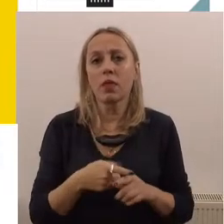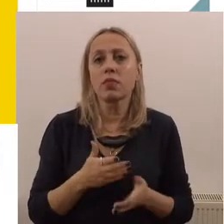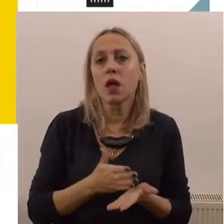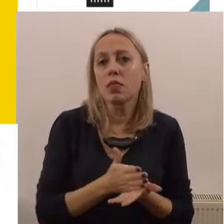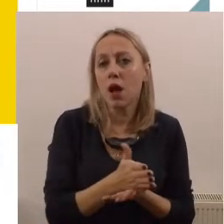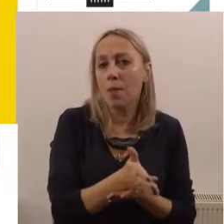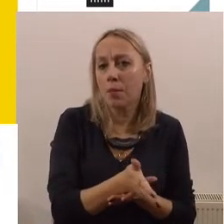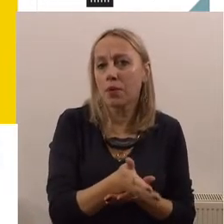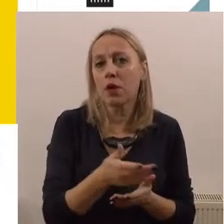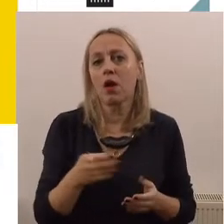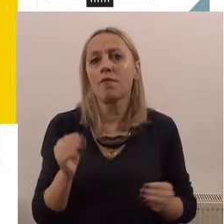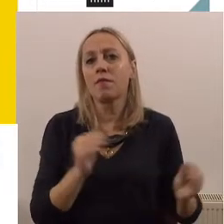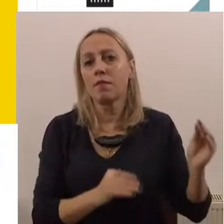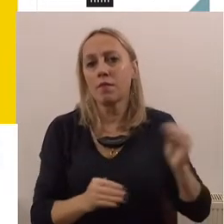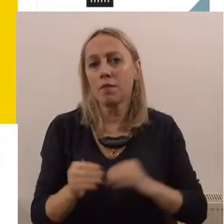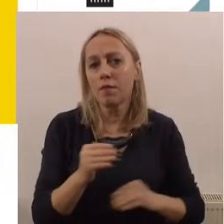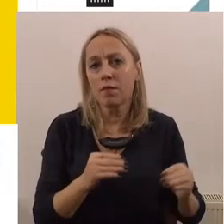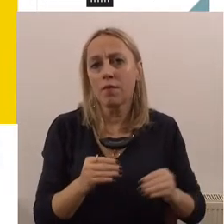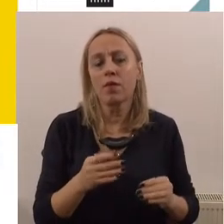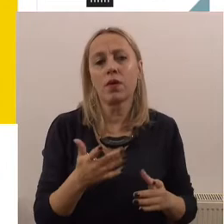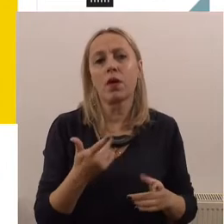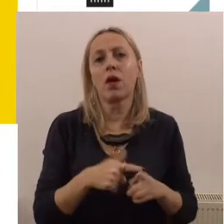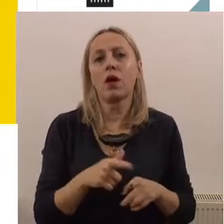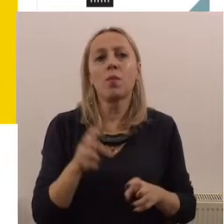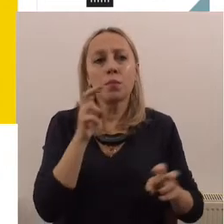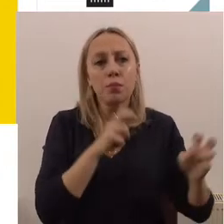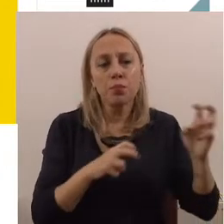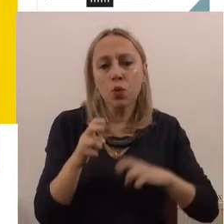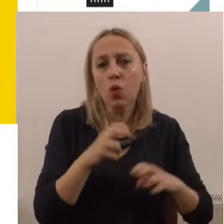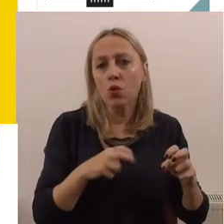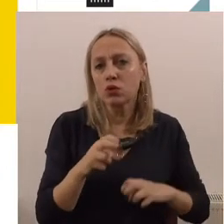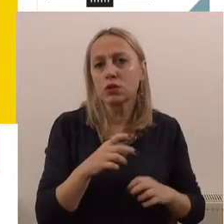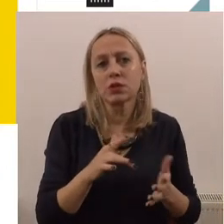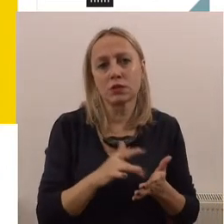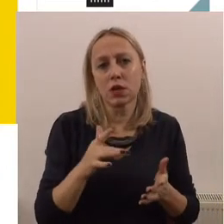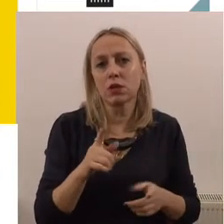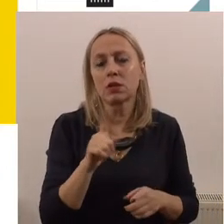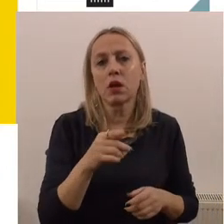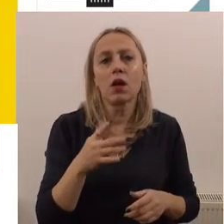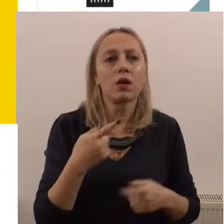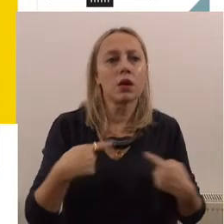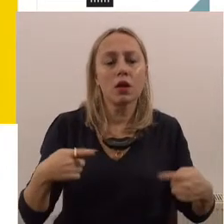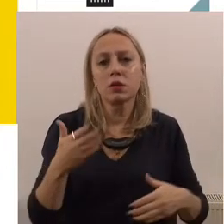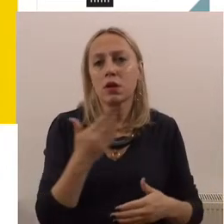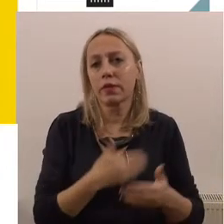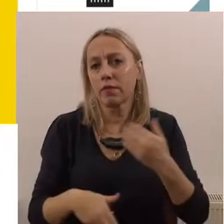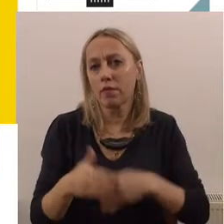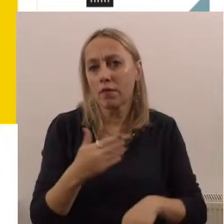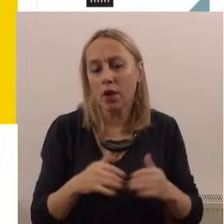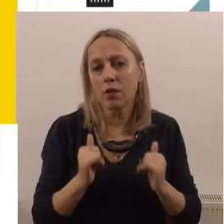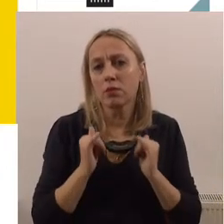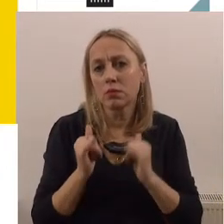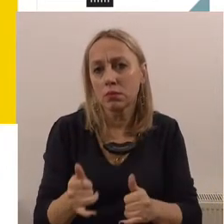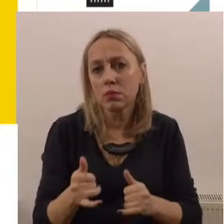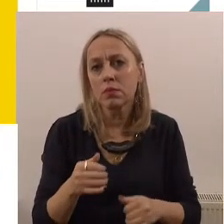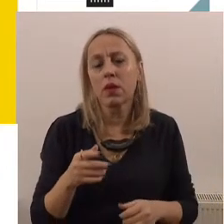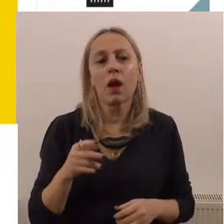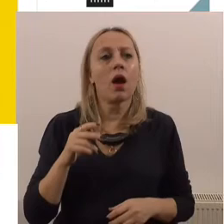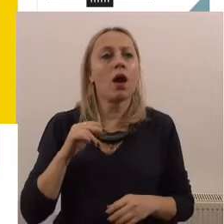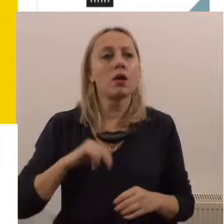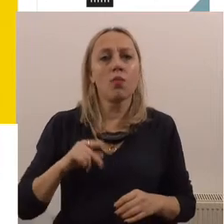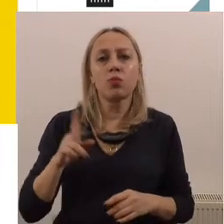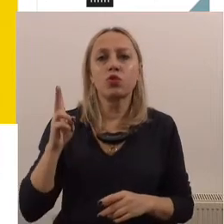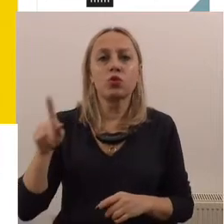so in this area, we see that we establish a website for people to